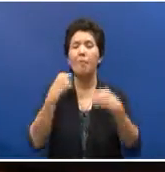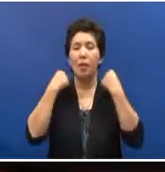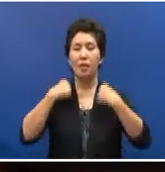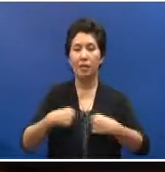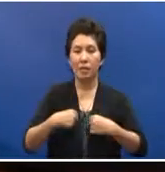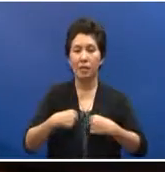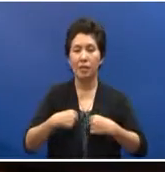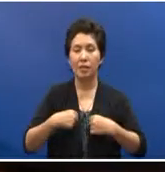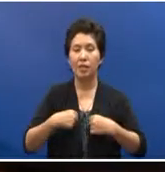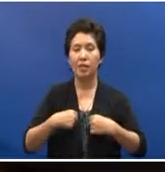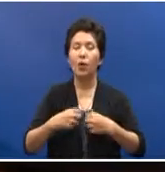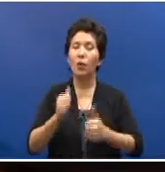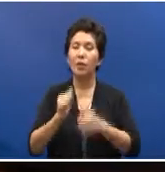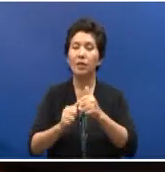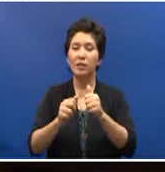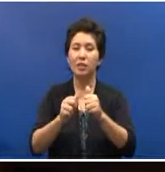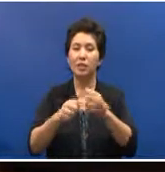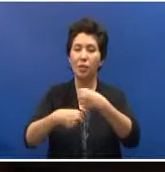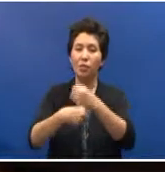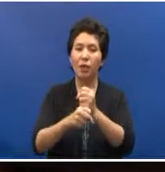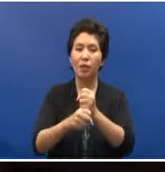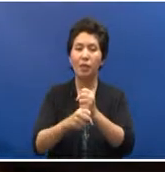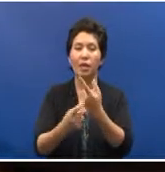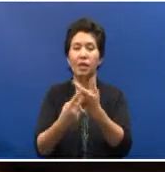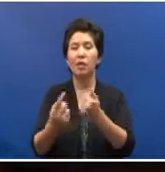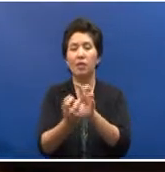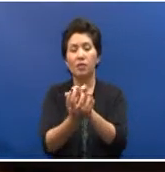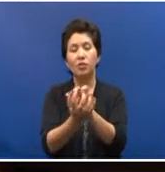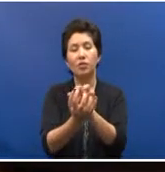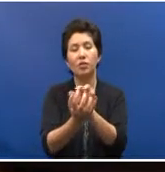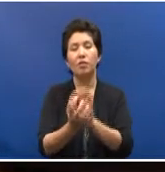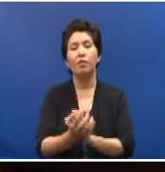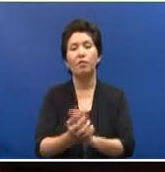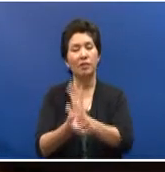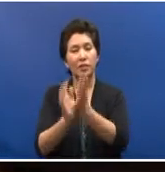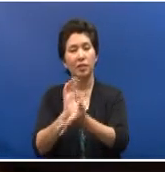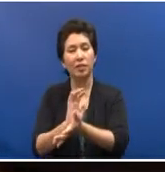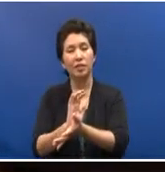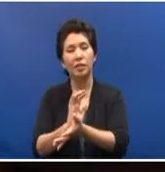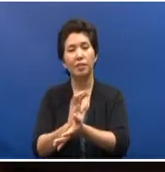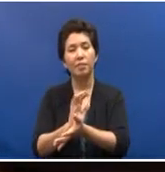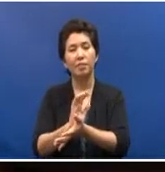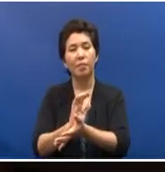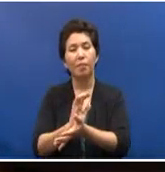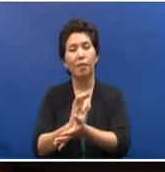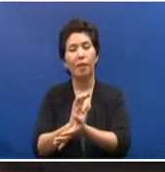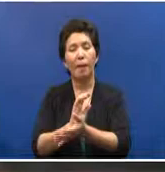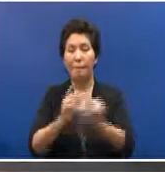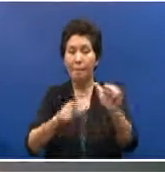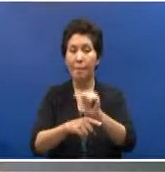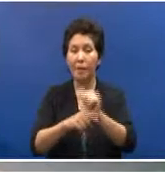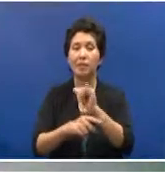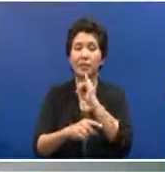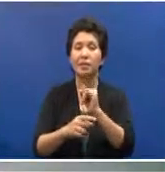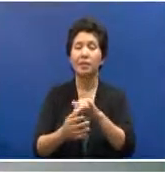which is made by the seashell. Okay, so their practice